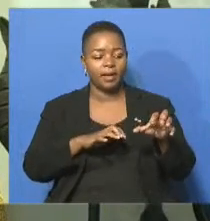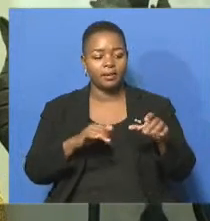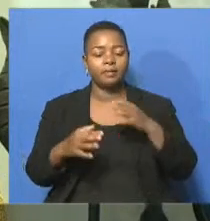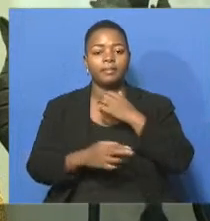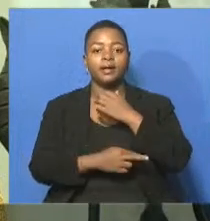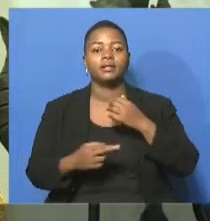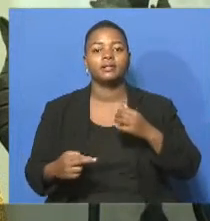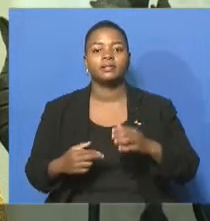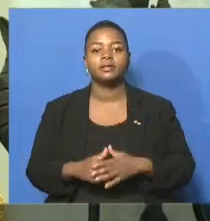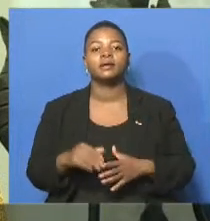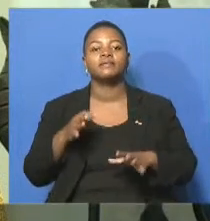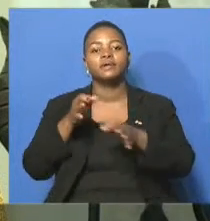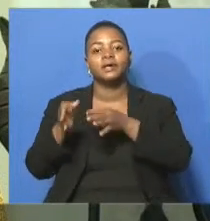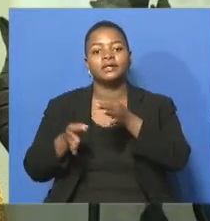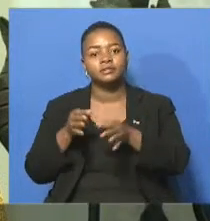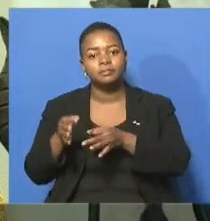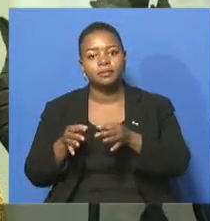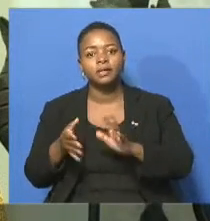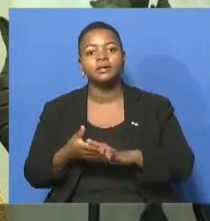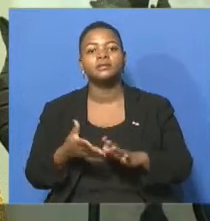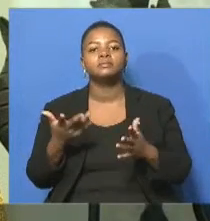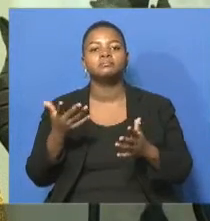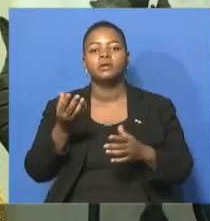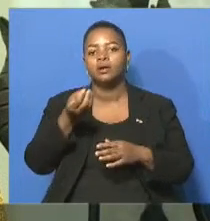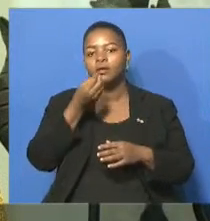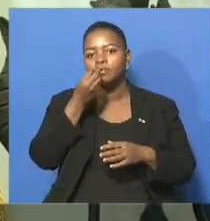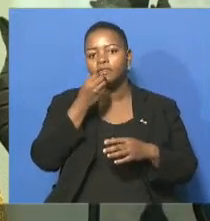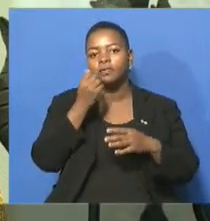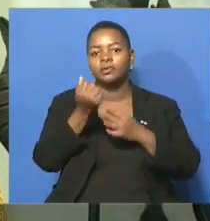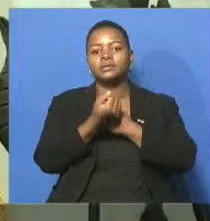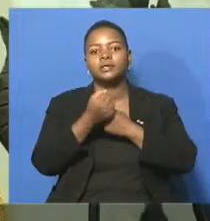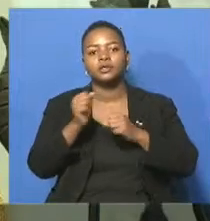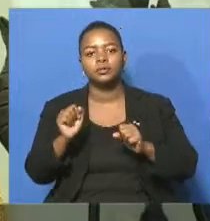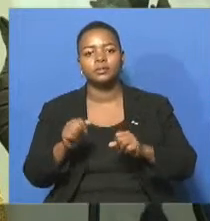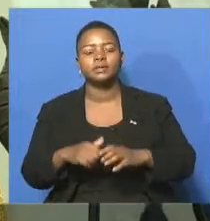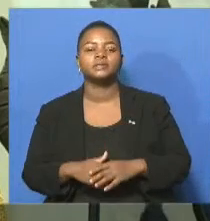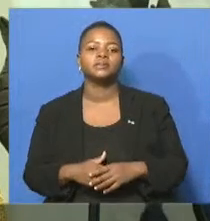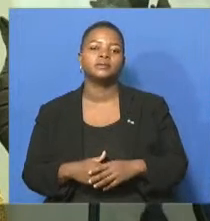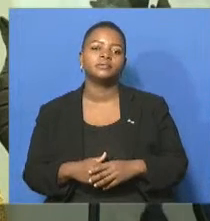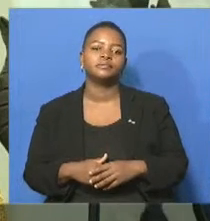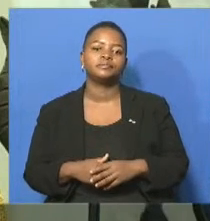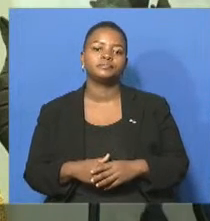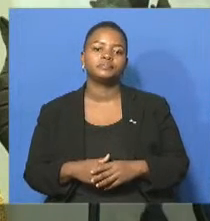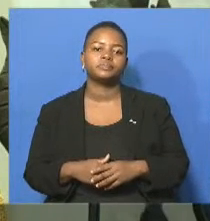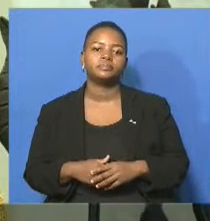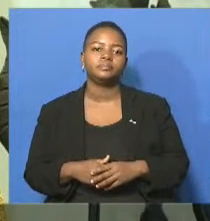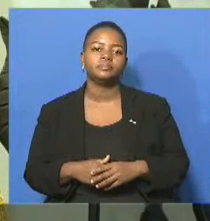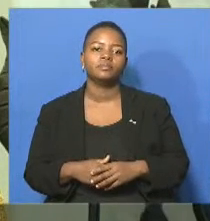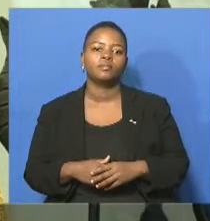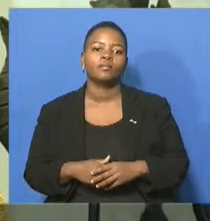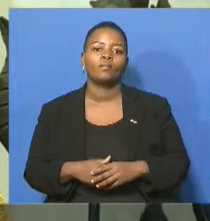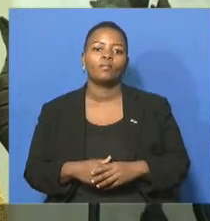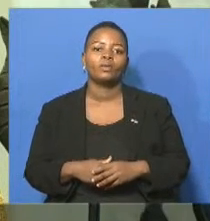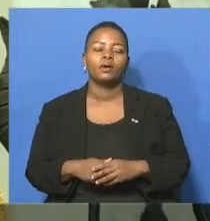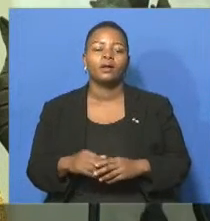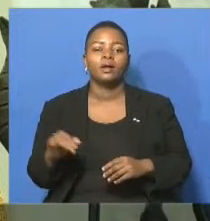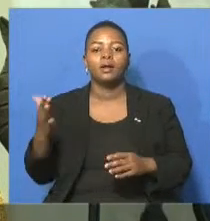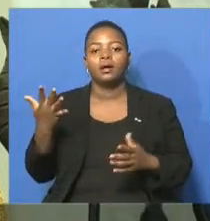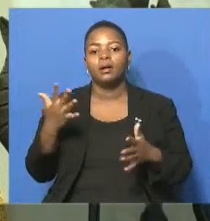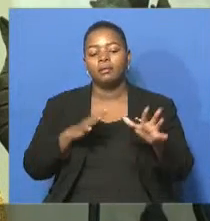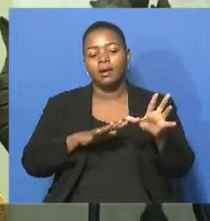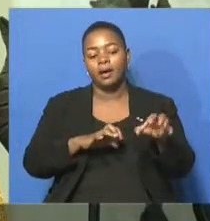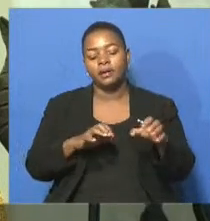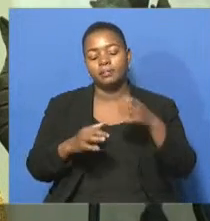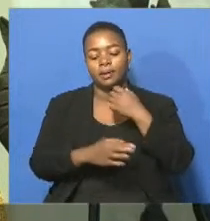that were mentioned. Issues of food security also come into play. Obviously when you talk about issues of livestock,